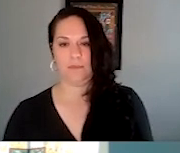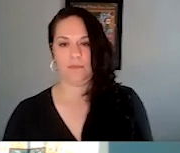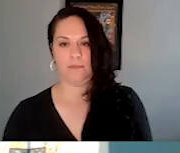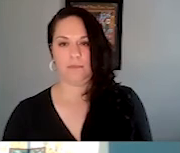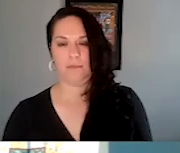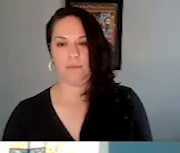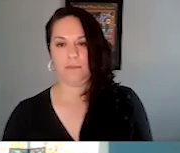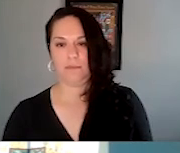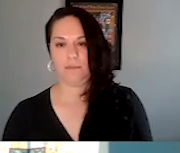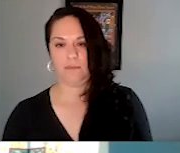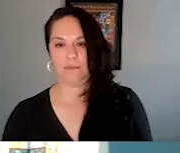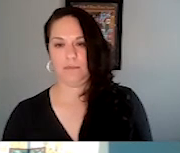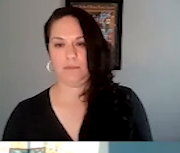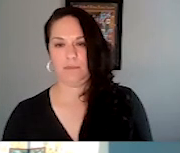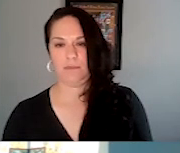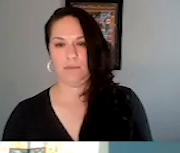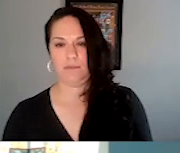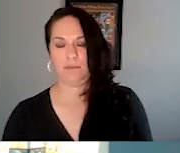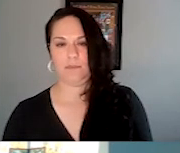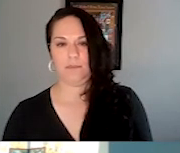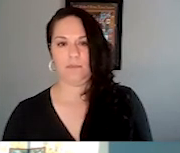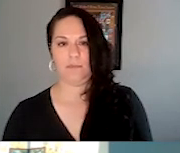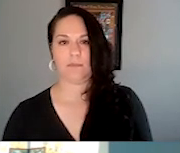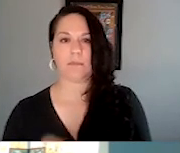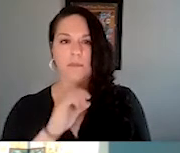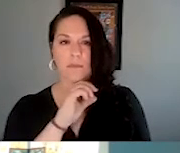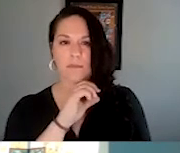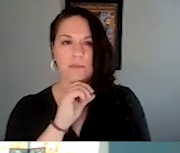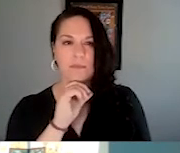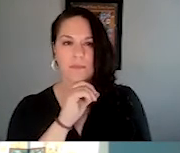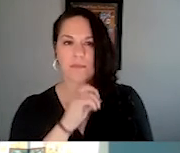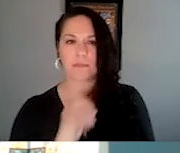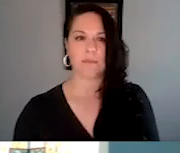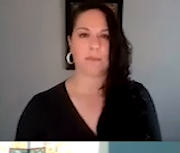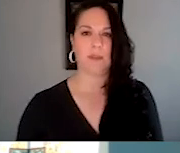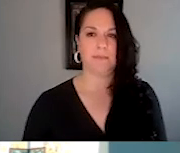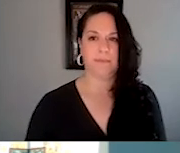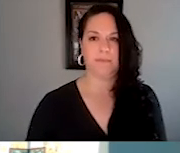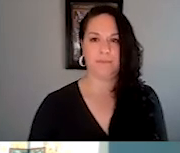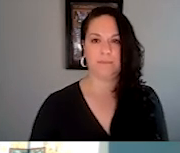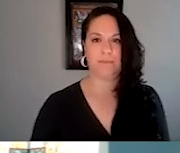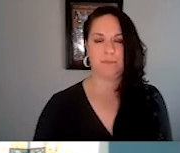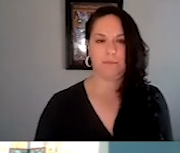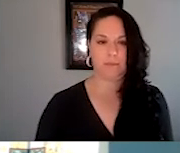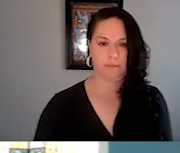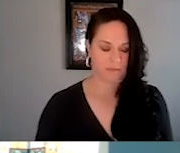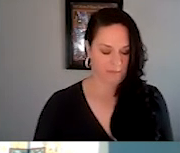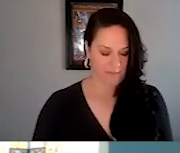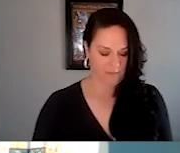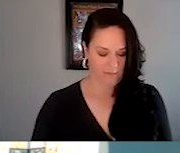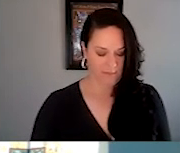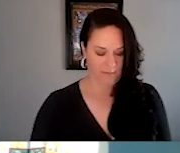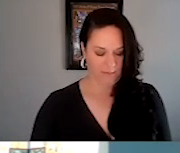go to be able to make the case that you need the change. And to do all this, you need to have all of the